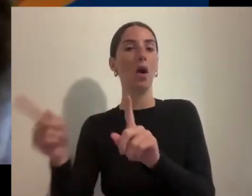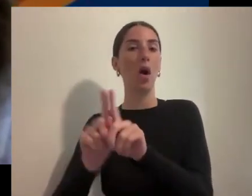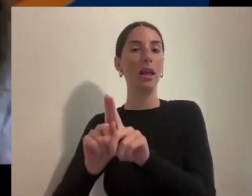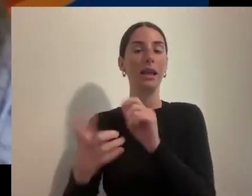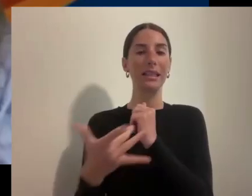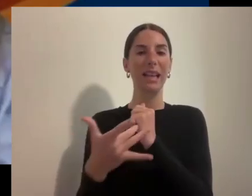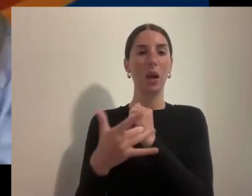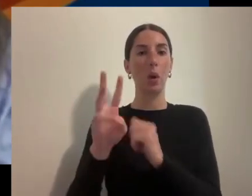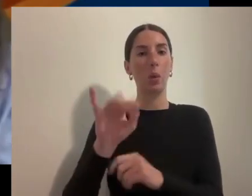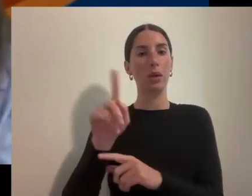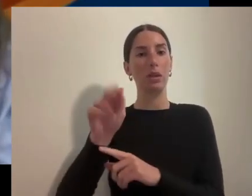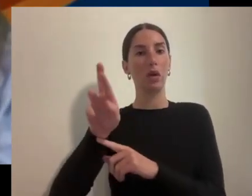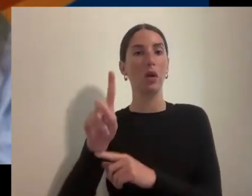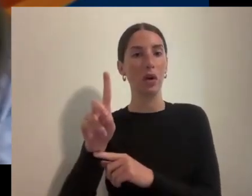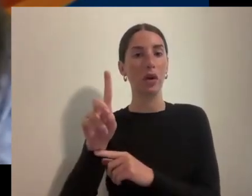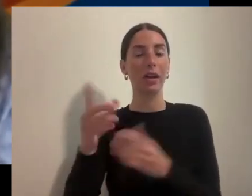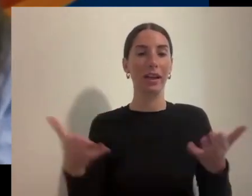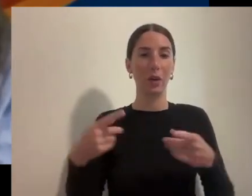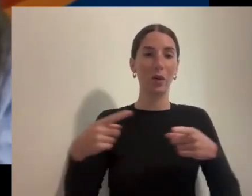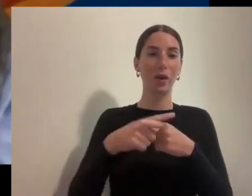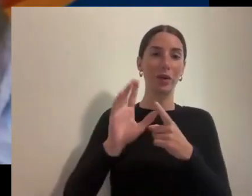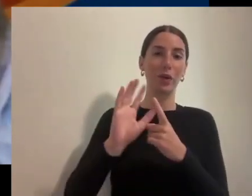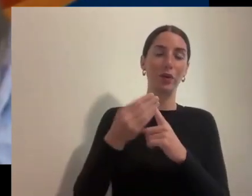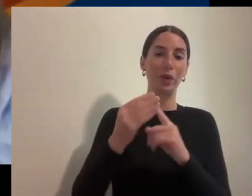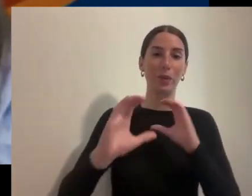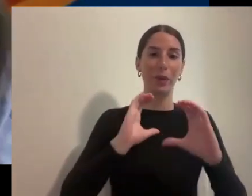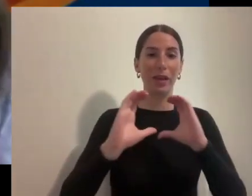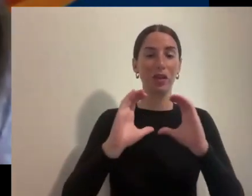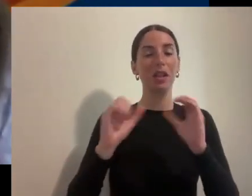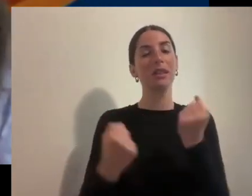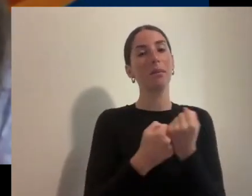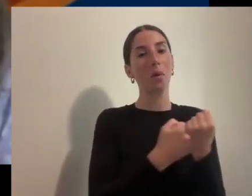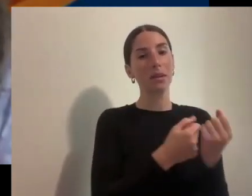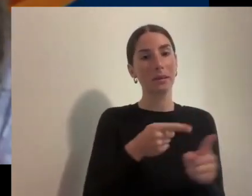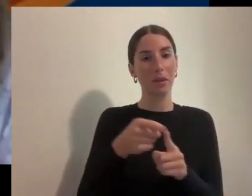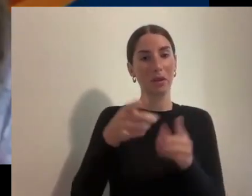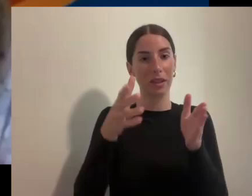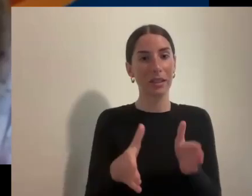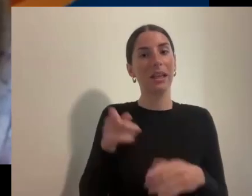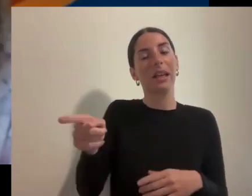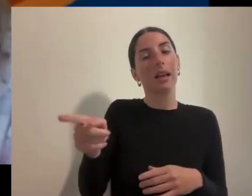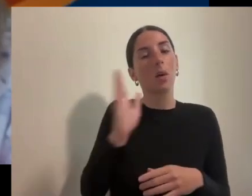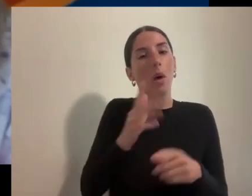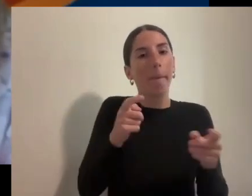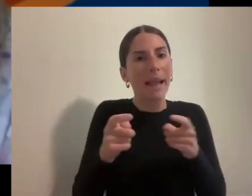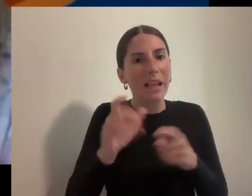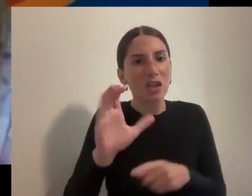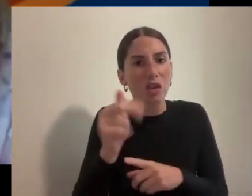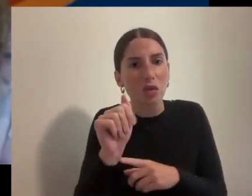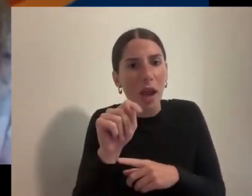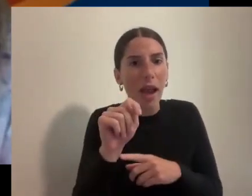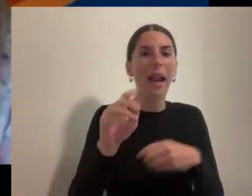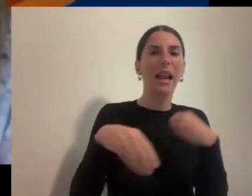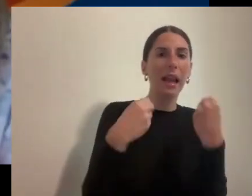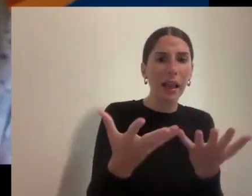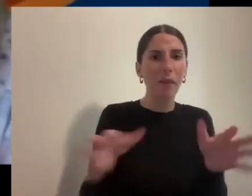wizard. As cross-cultural communications administrative support specialist, Naisel will manage the chat and will provide useful